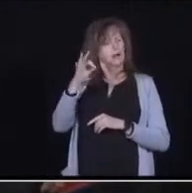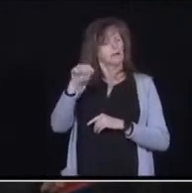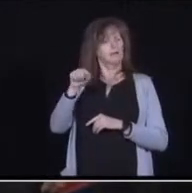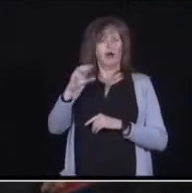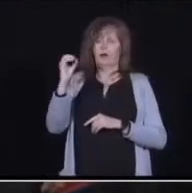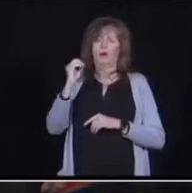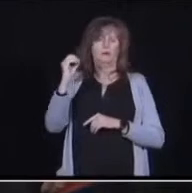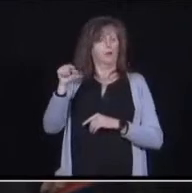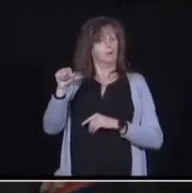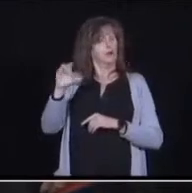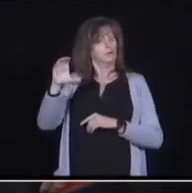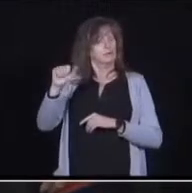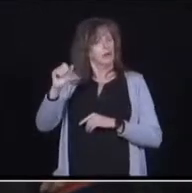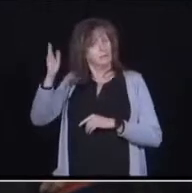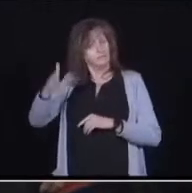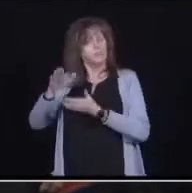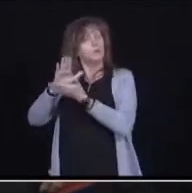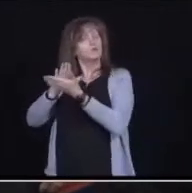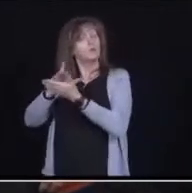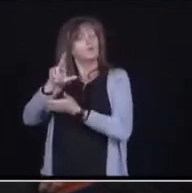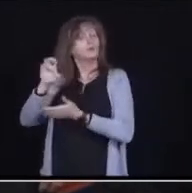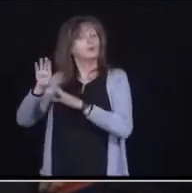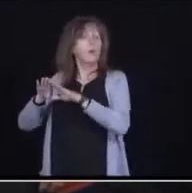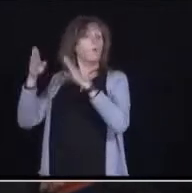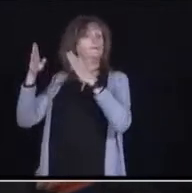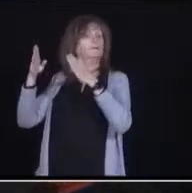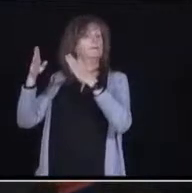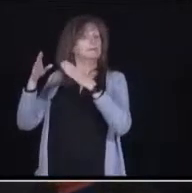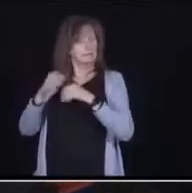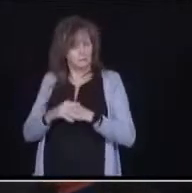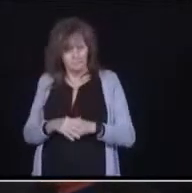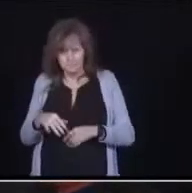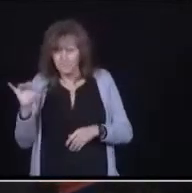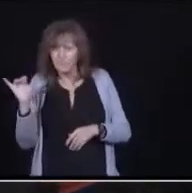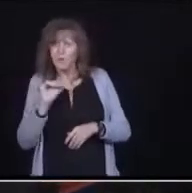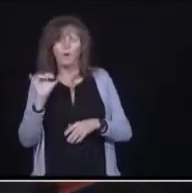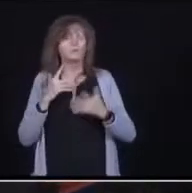And to reiterate, if you are a staff member or a student, if you have